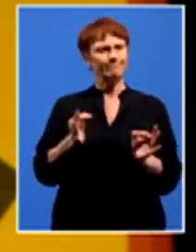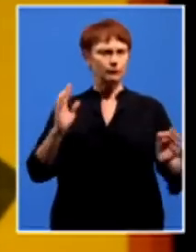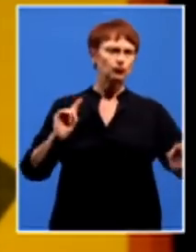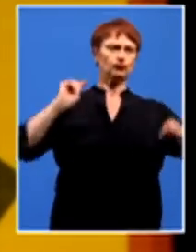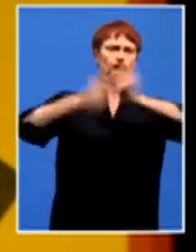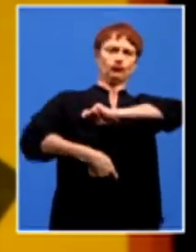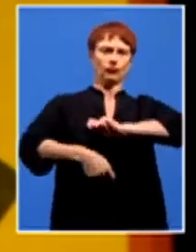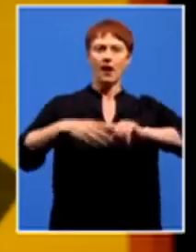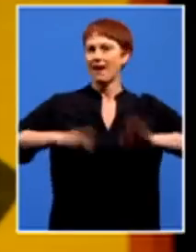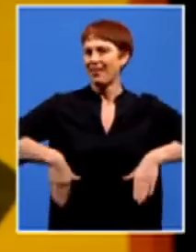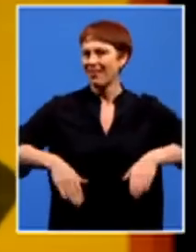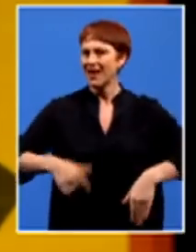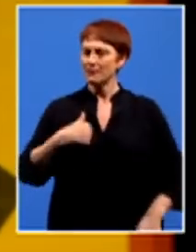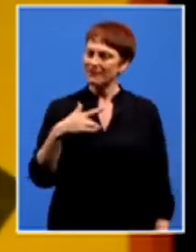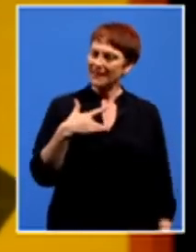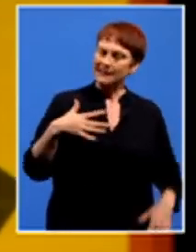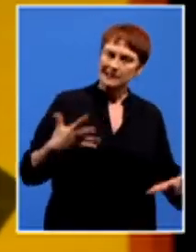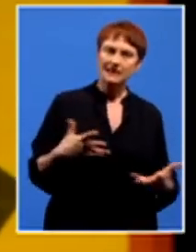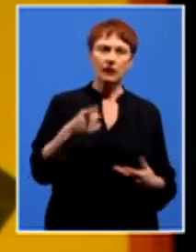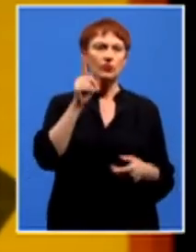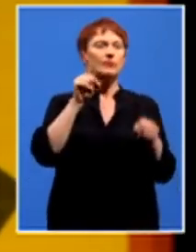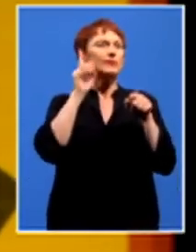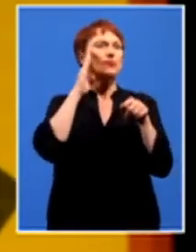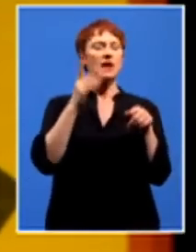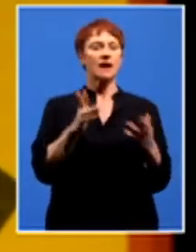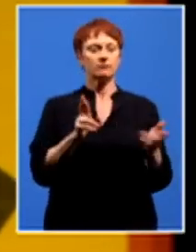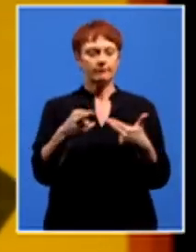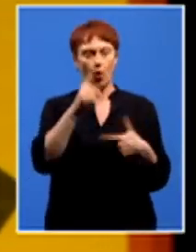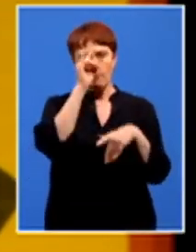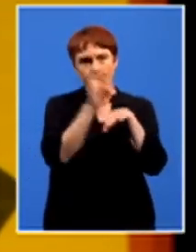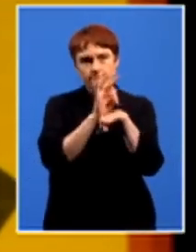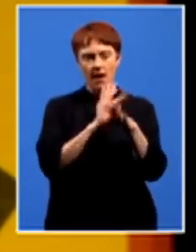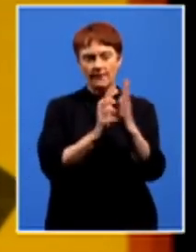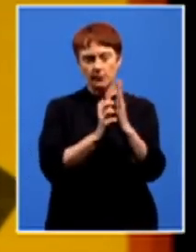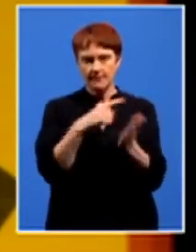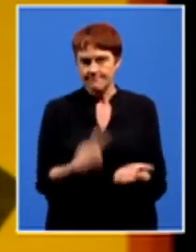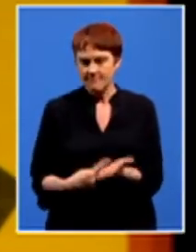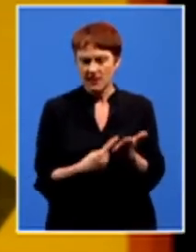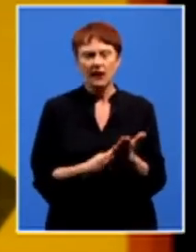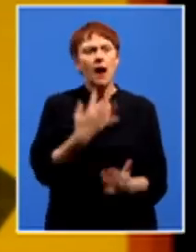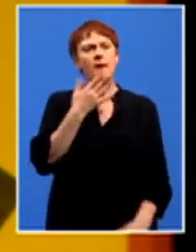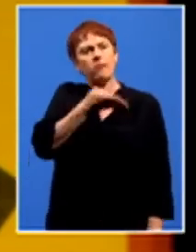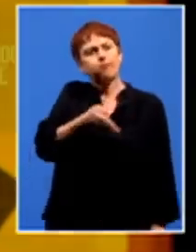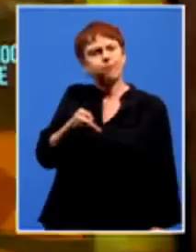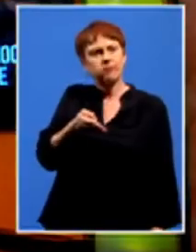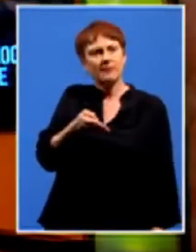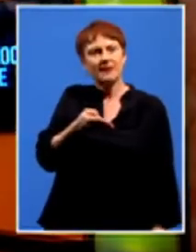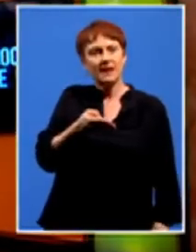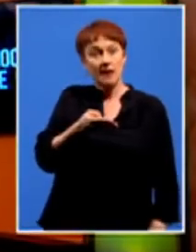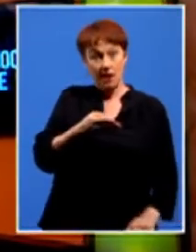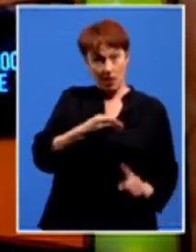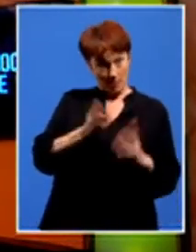transformed as we should be. So when I spoke about the diversity in the room, I don't think we're there yet. I think so. You can make great ads that have the